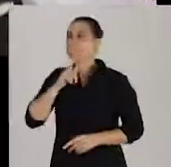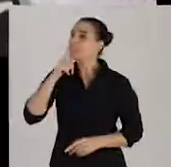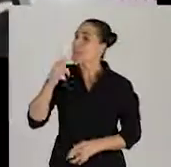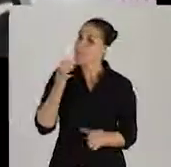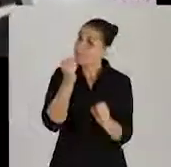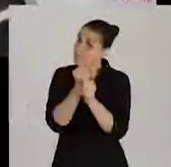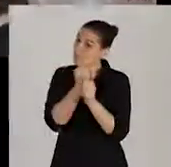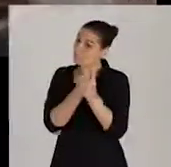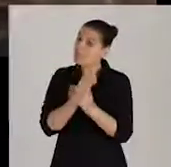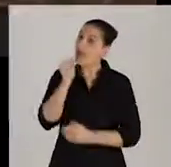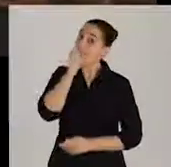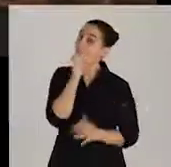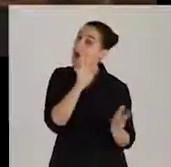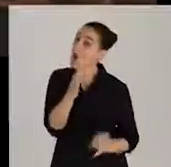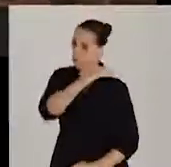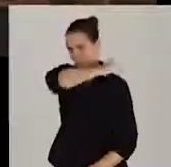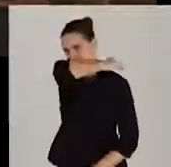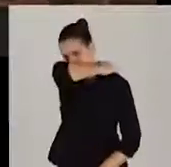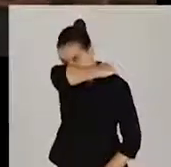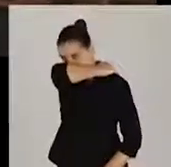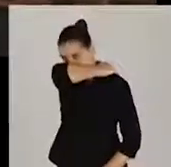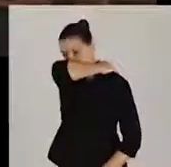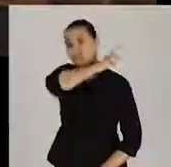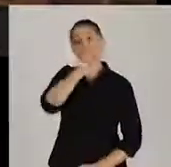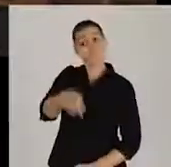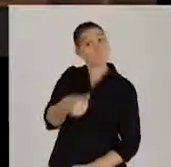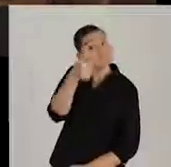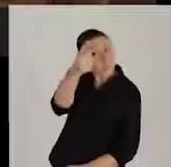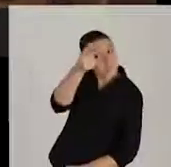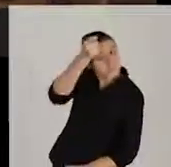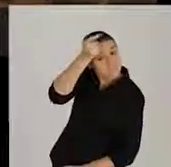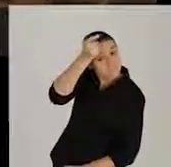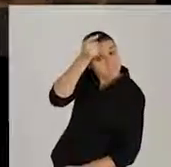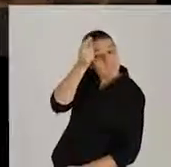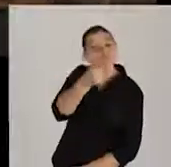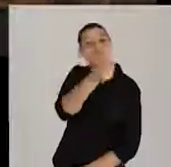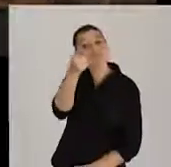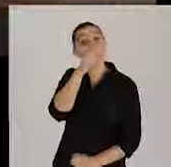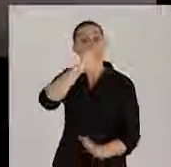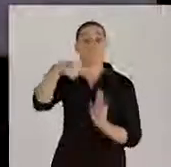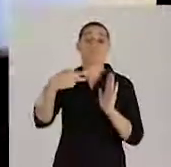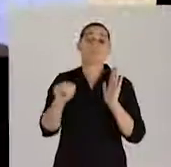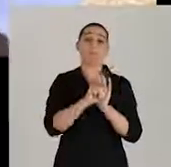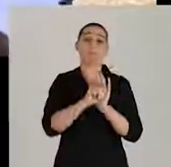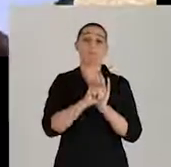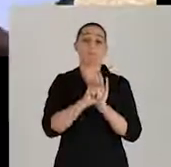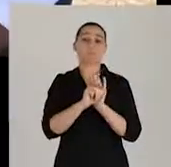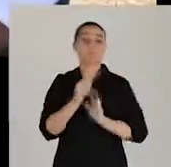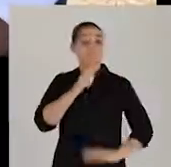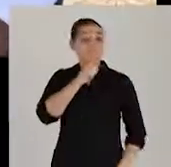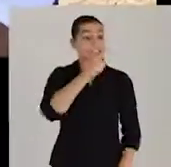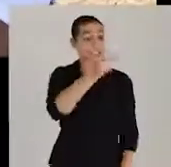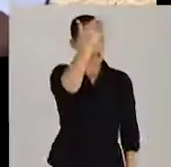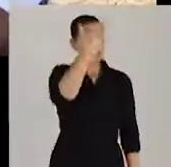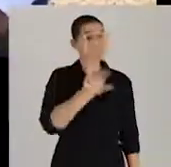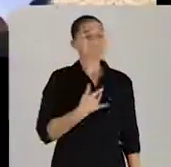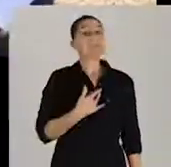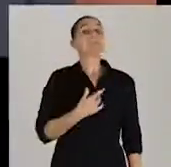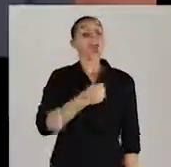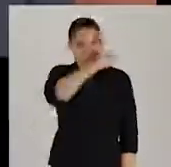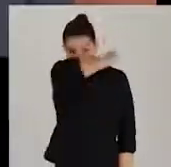visitor. Remember, you are a role model for behavior in the clinic, so cover your own cough